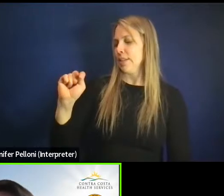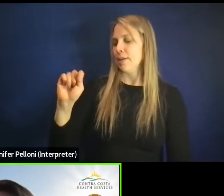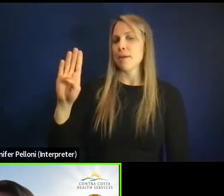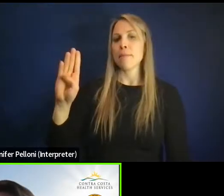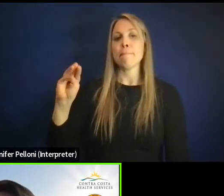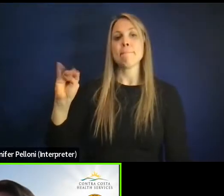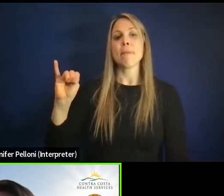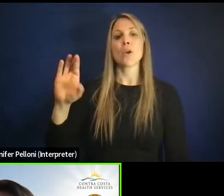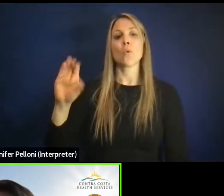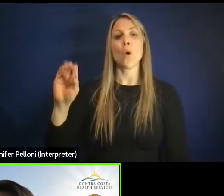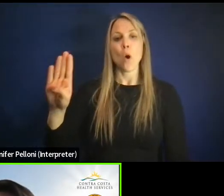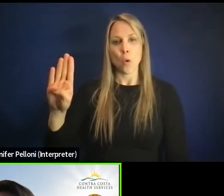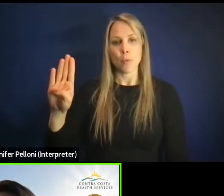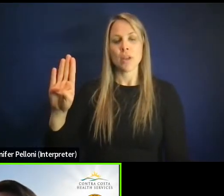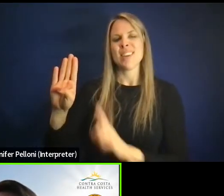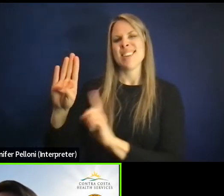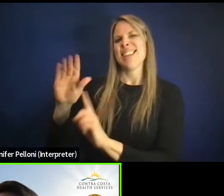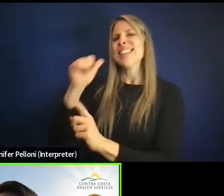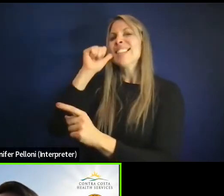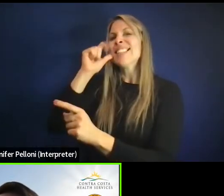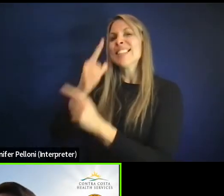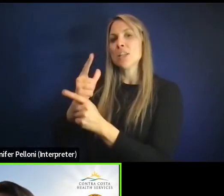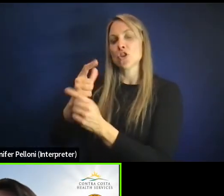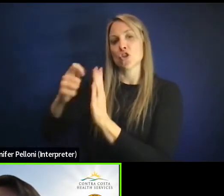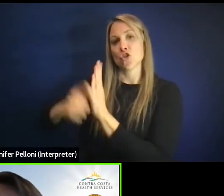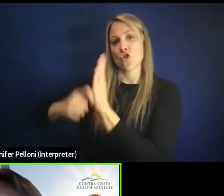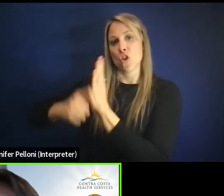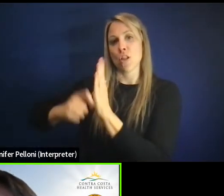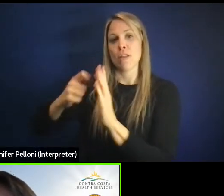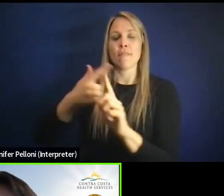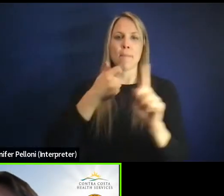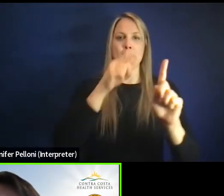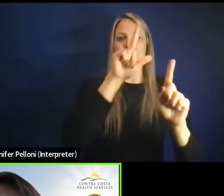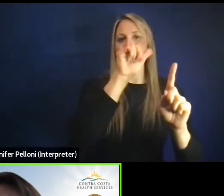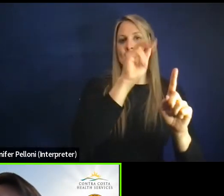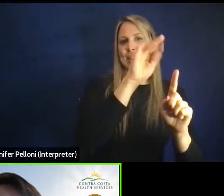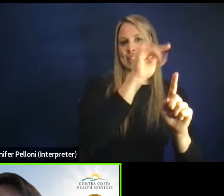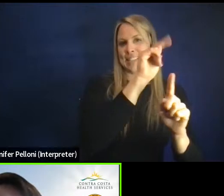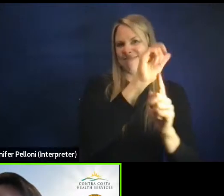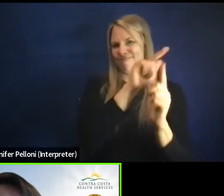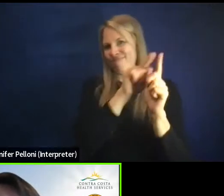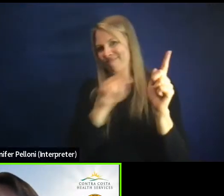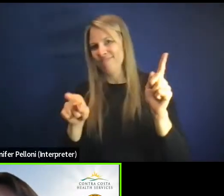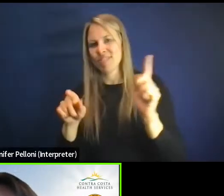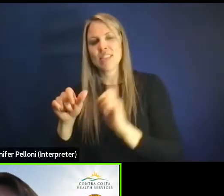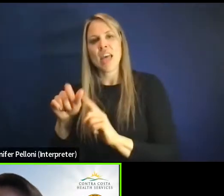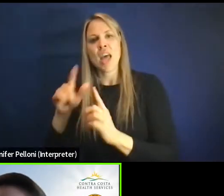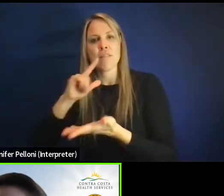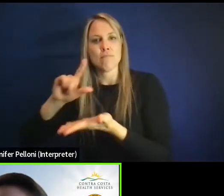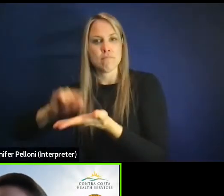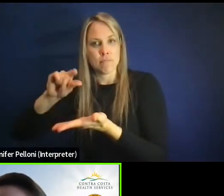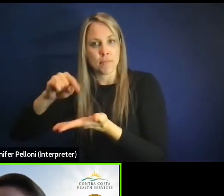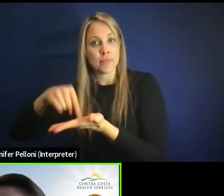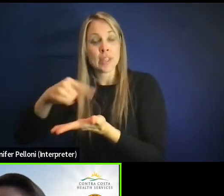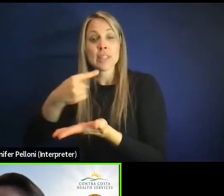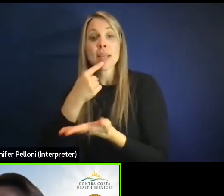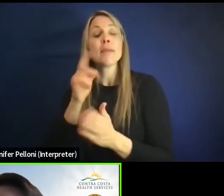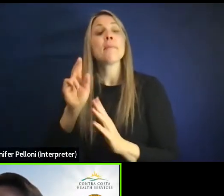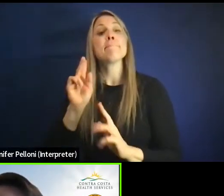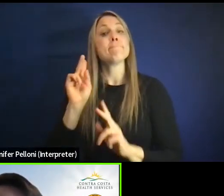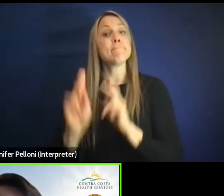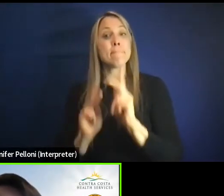a sister journal of Lancet, that concluded that people who